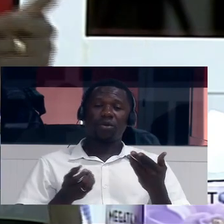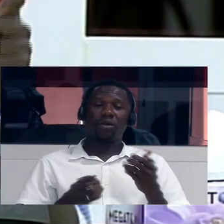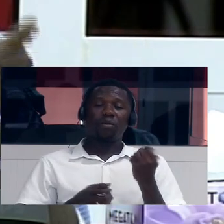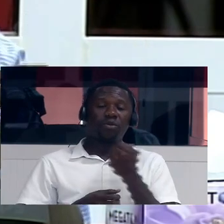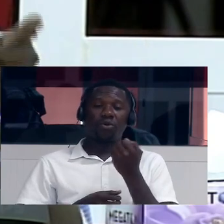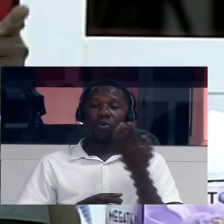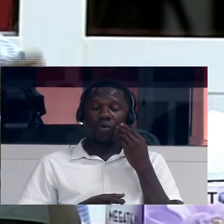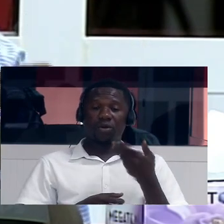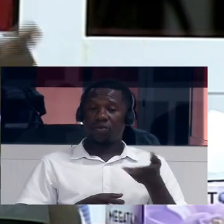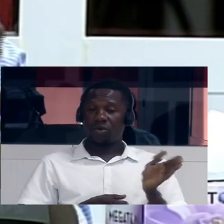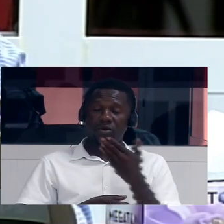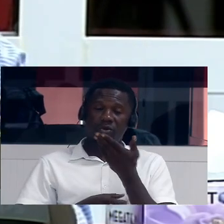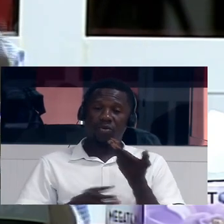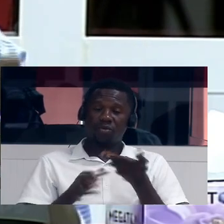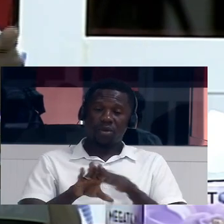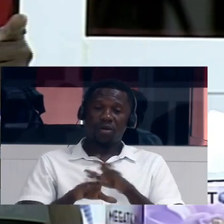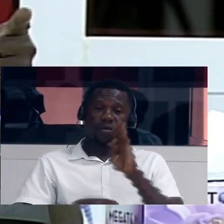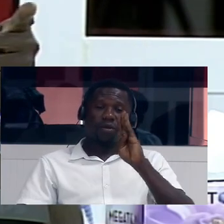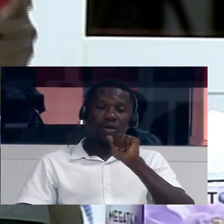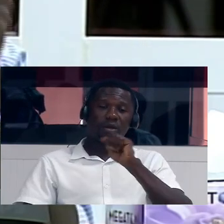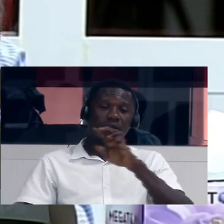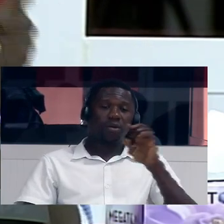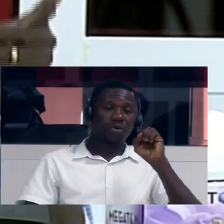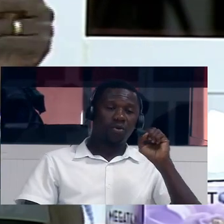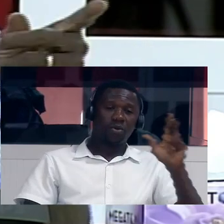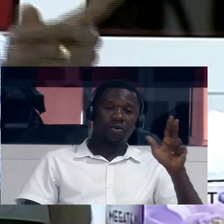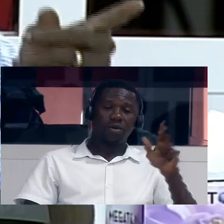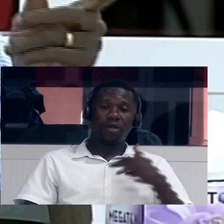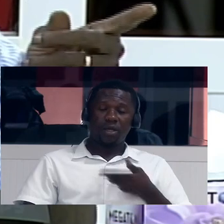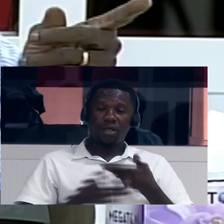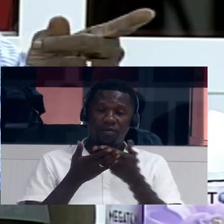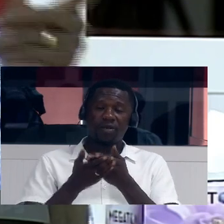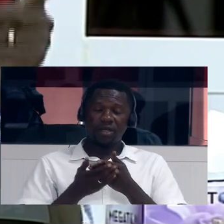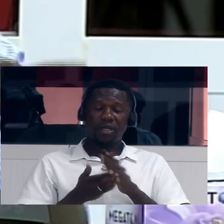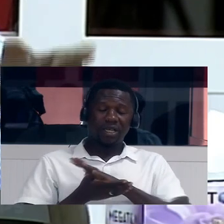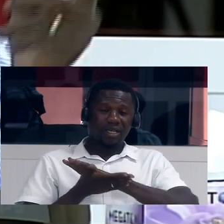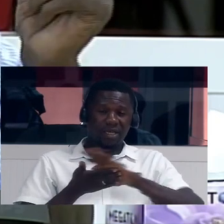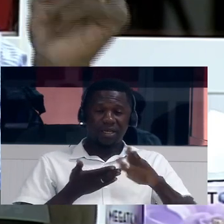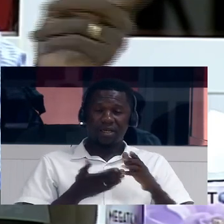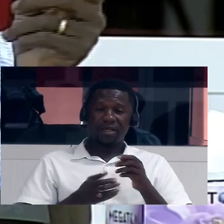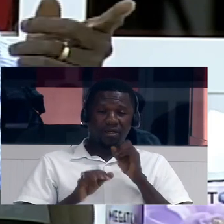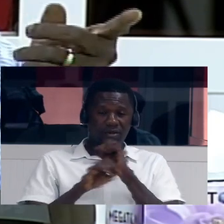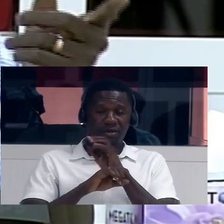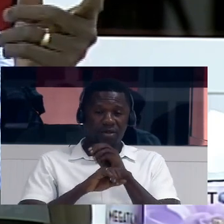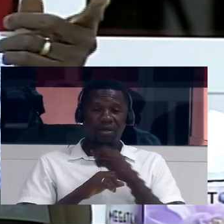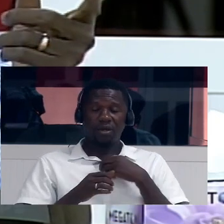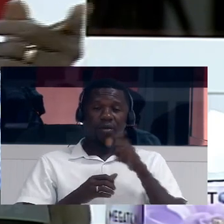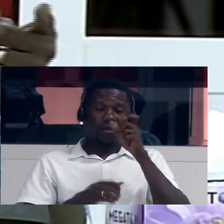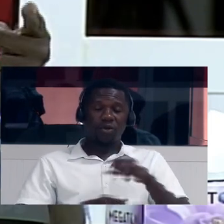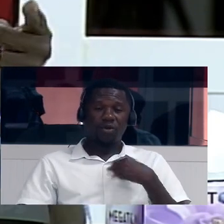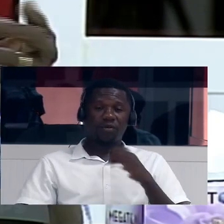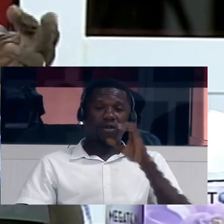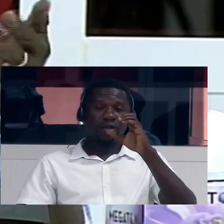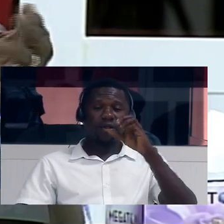Because when they were going to bury Barrow, I gave them clear-cut instructions in the passing of the CMC